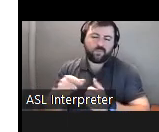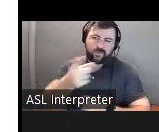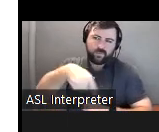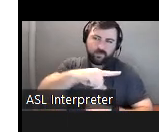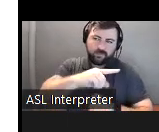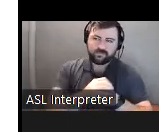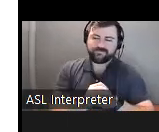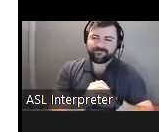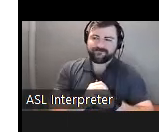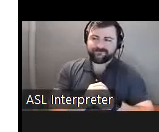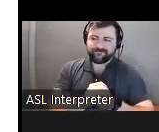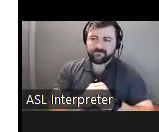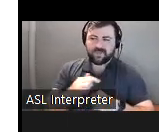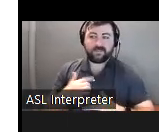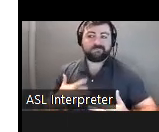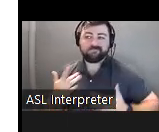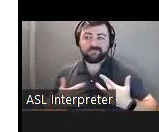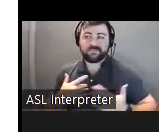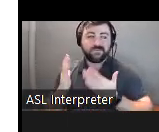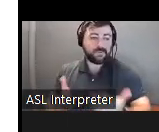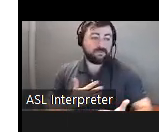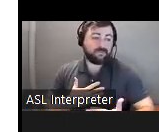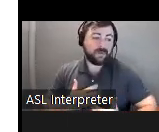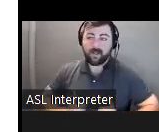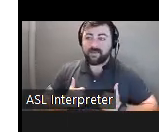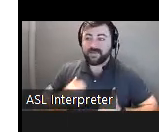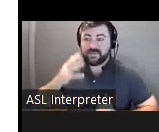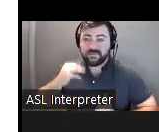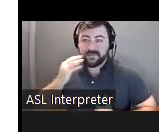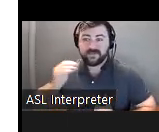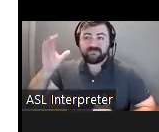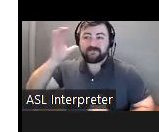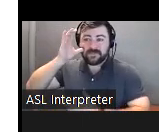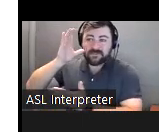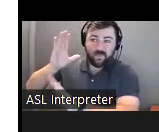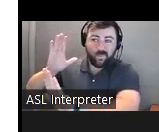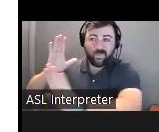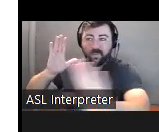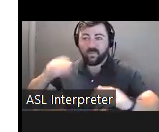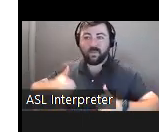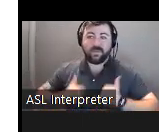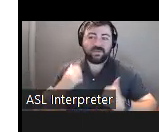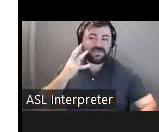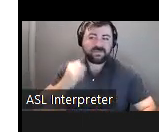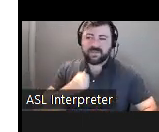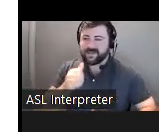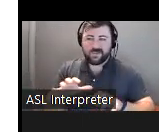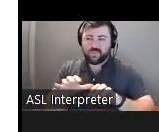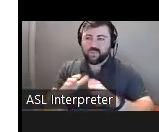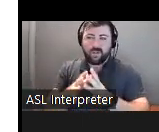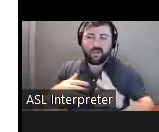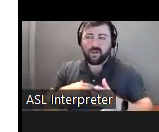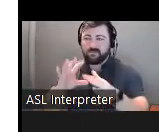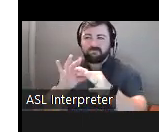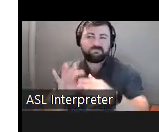bring my lived experience, listen to your lived experience. I did not do a lot of talking when I